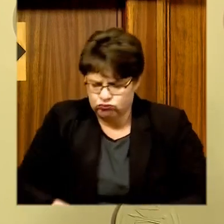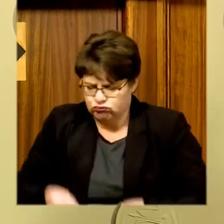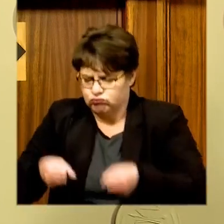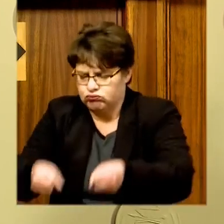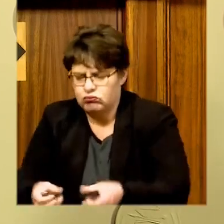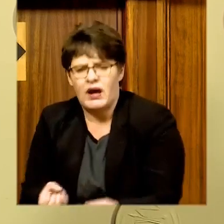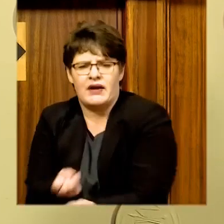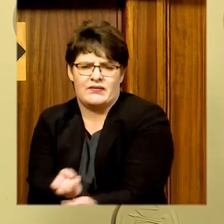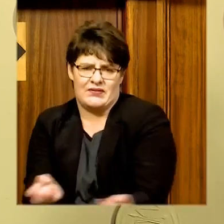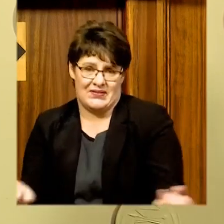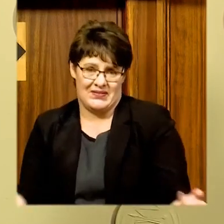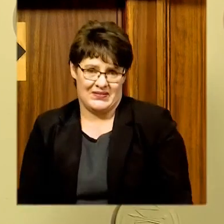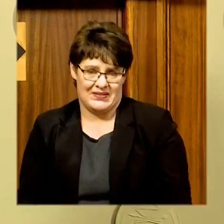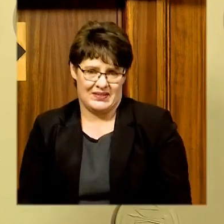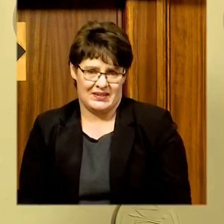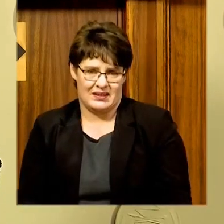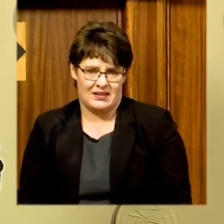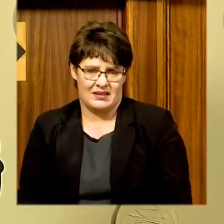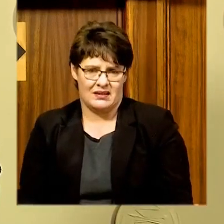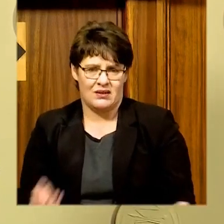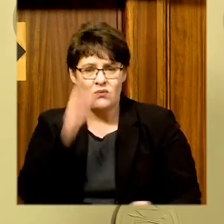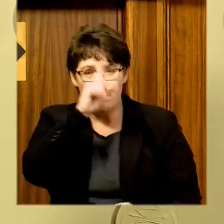those frontline workers.